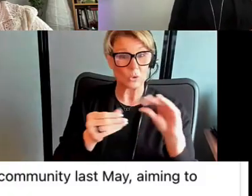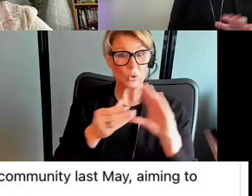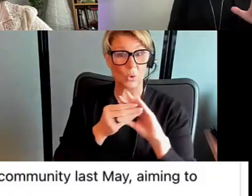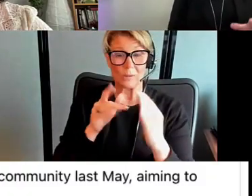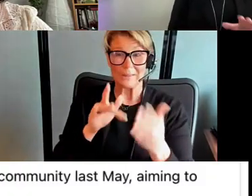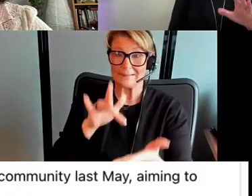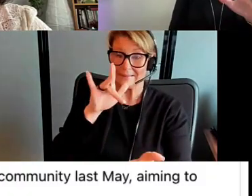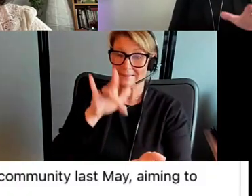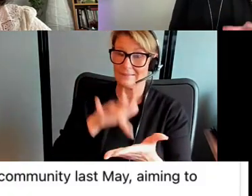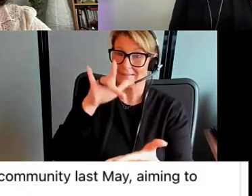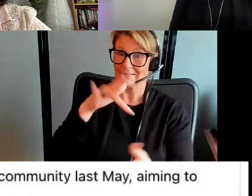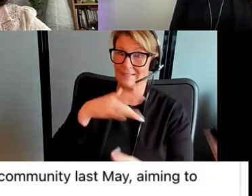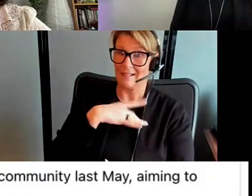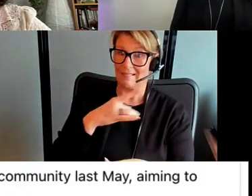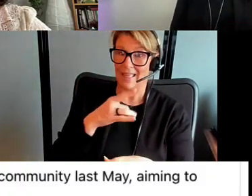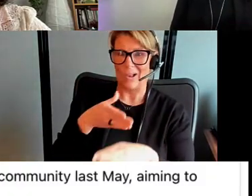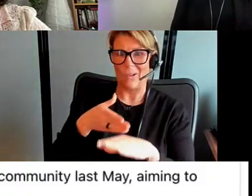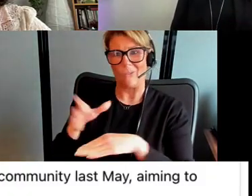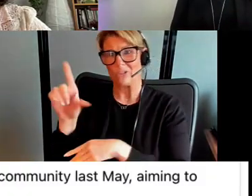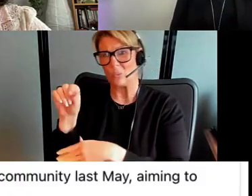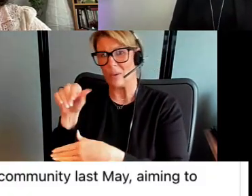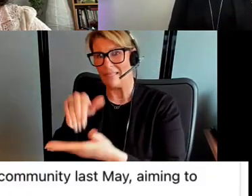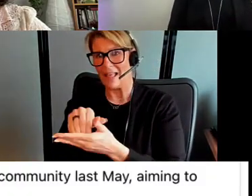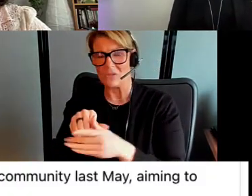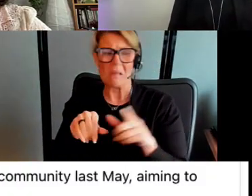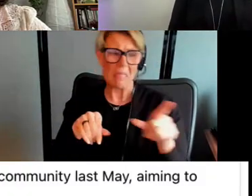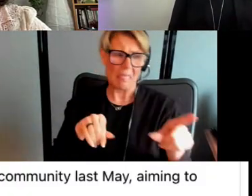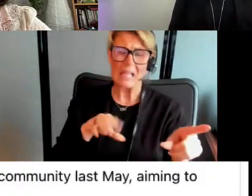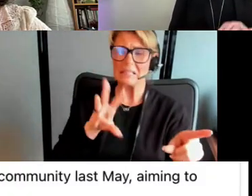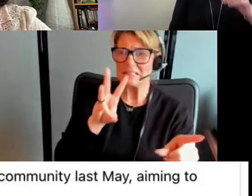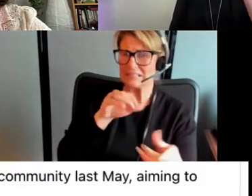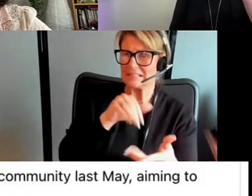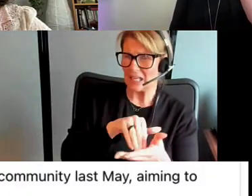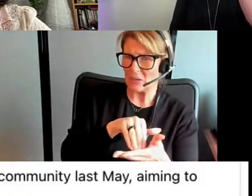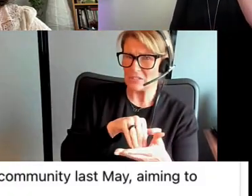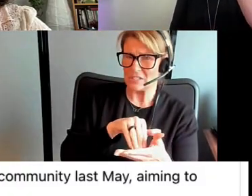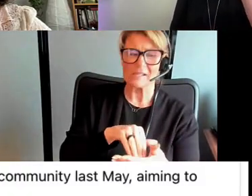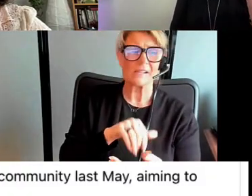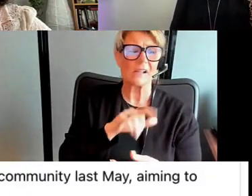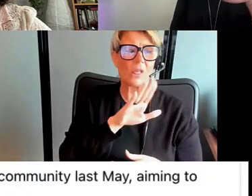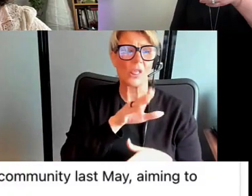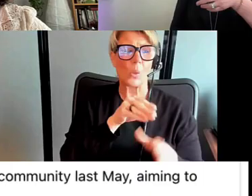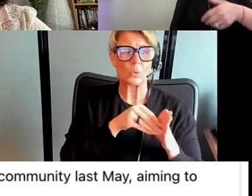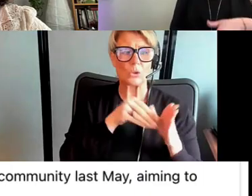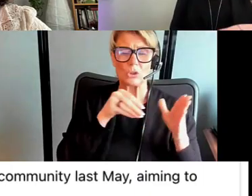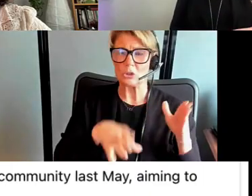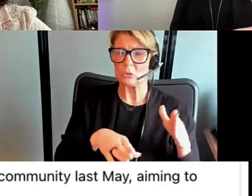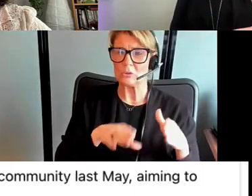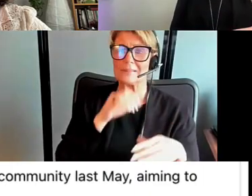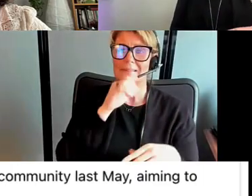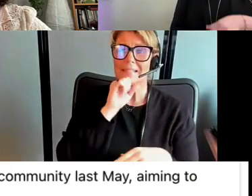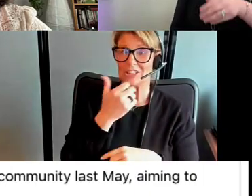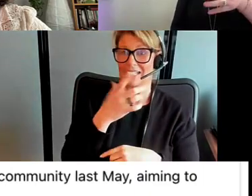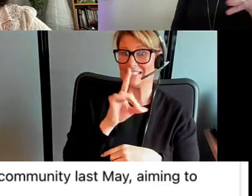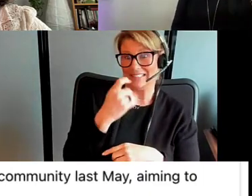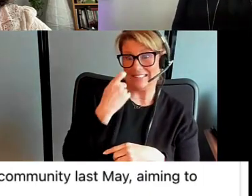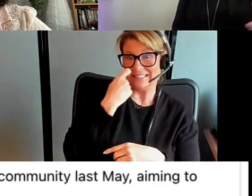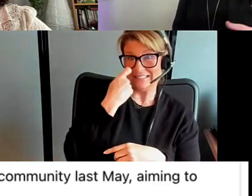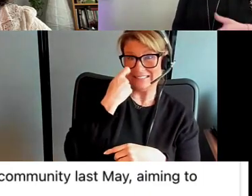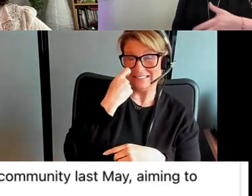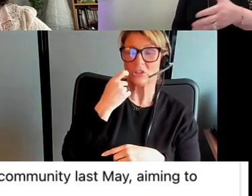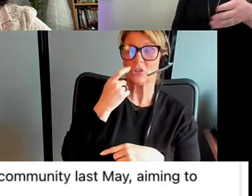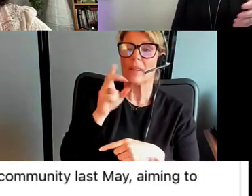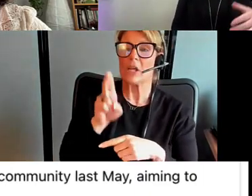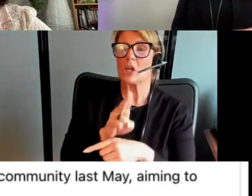is graduation. These students here turned 18, so they were able to access PLAR. You don't